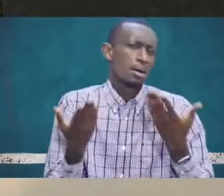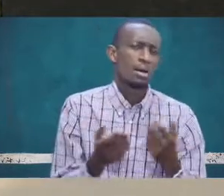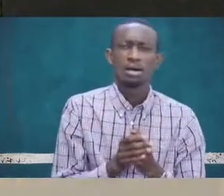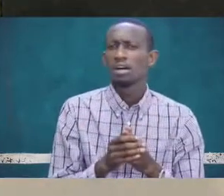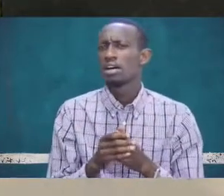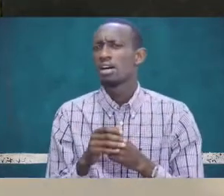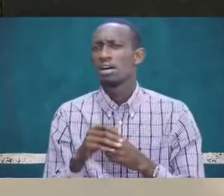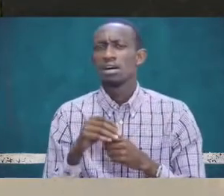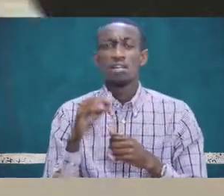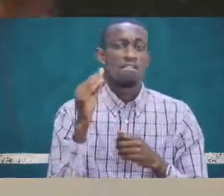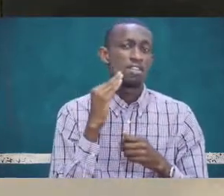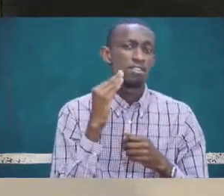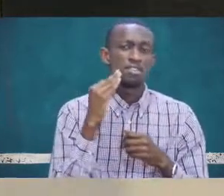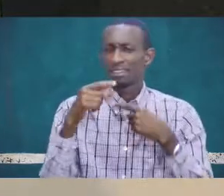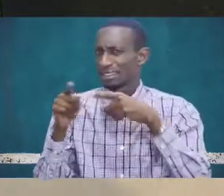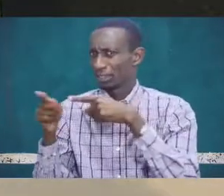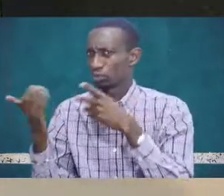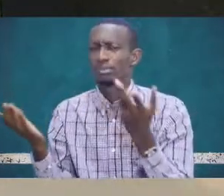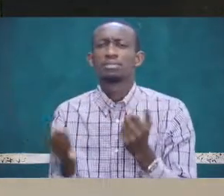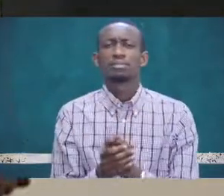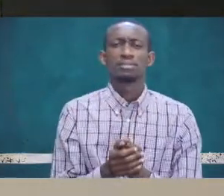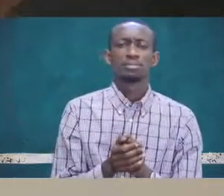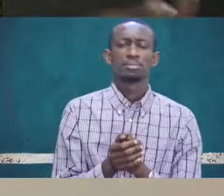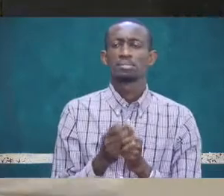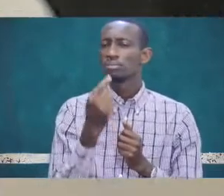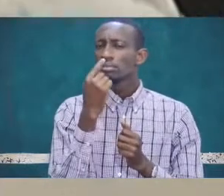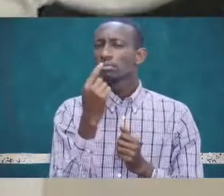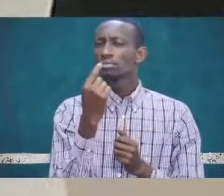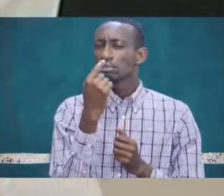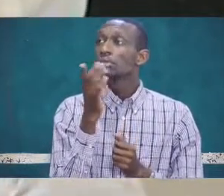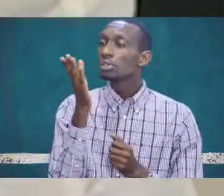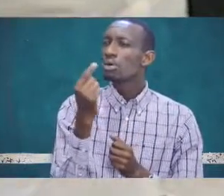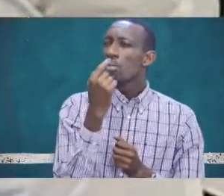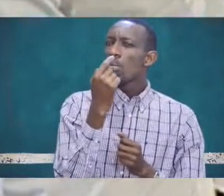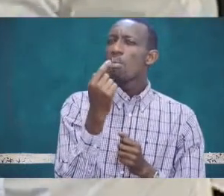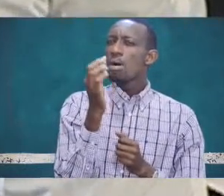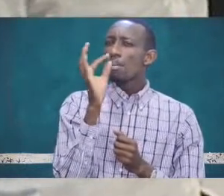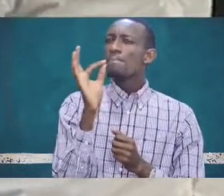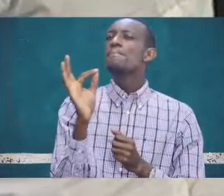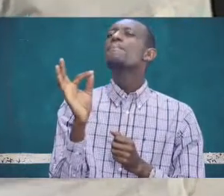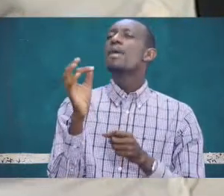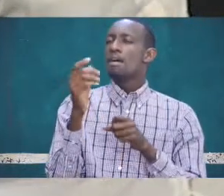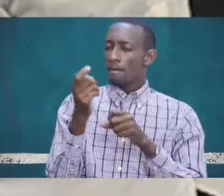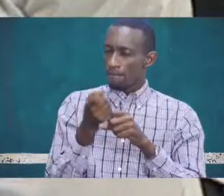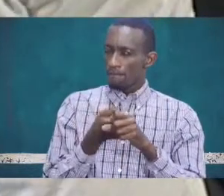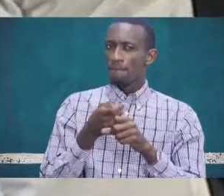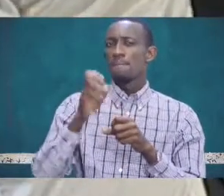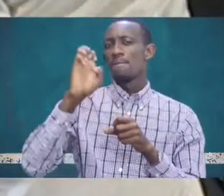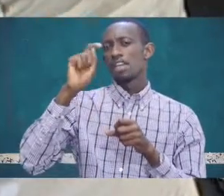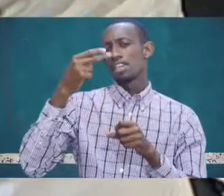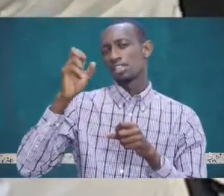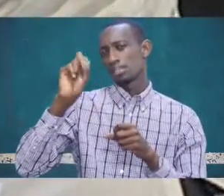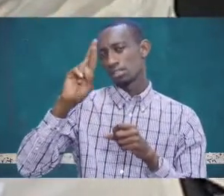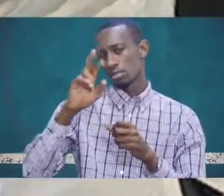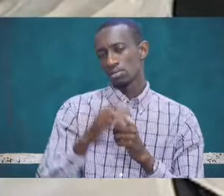are produced. So these are compounds that exist in nature. So they react with alcohols. For example,